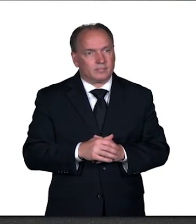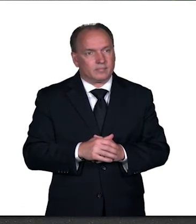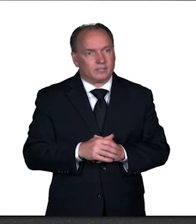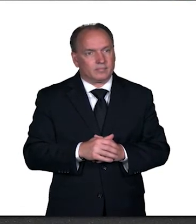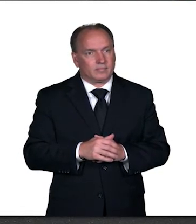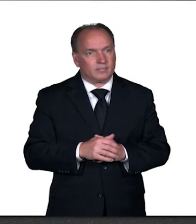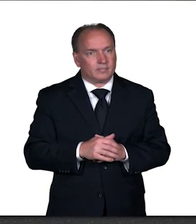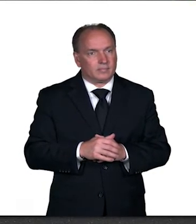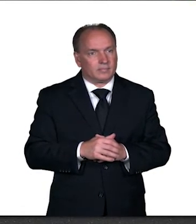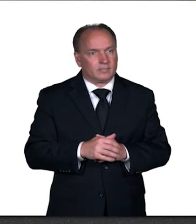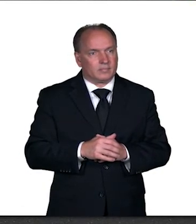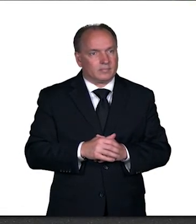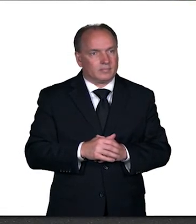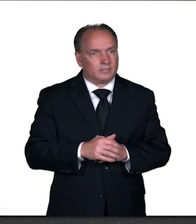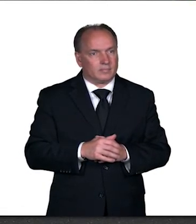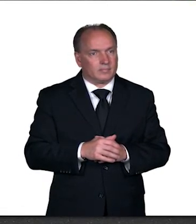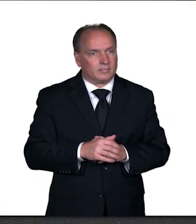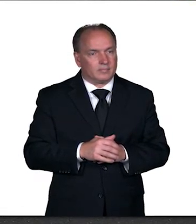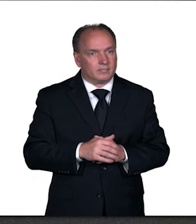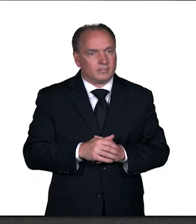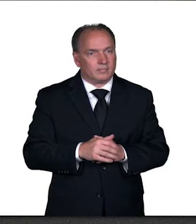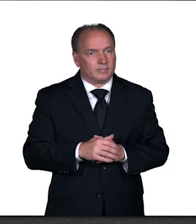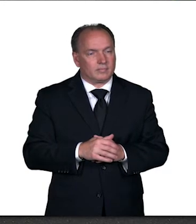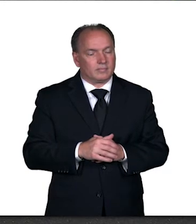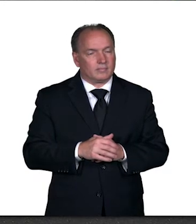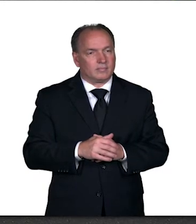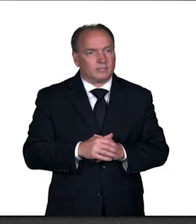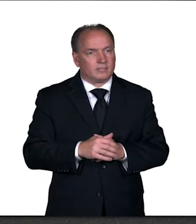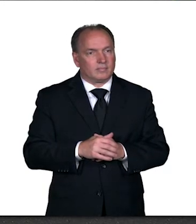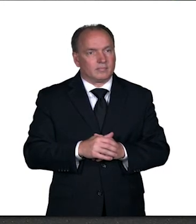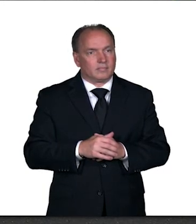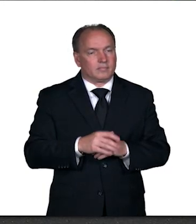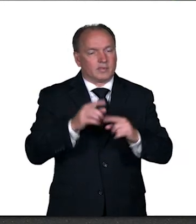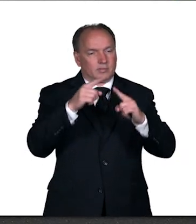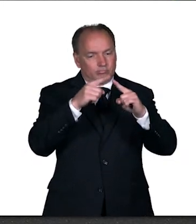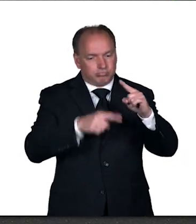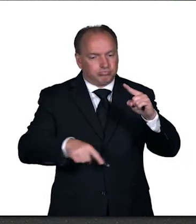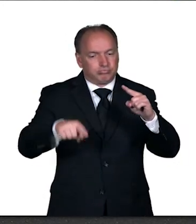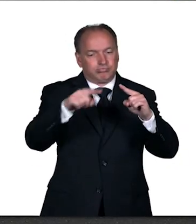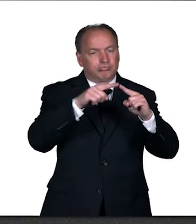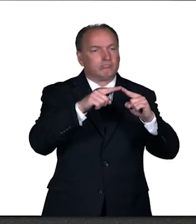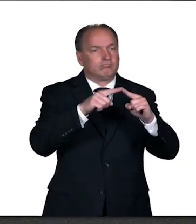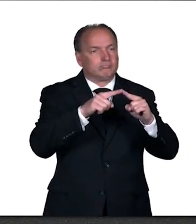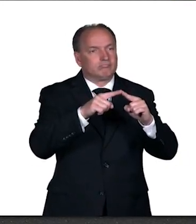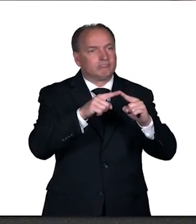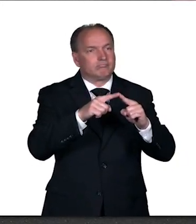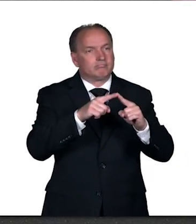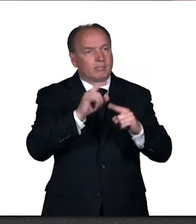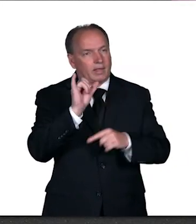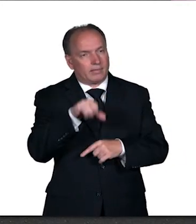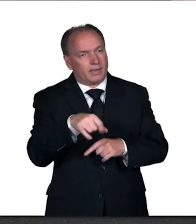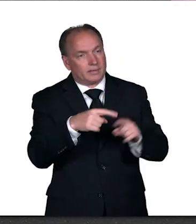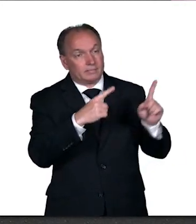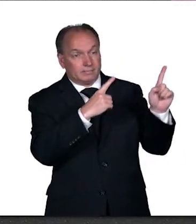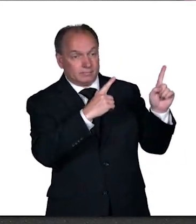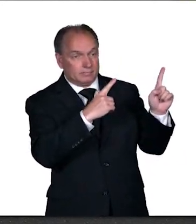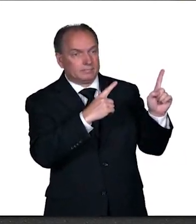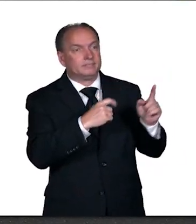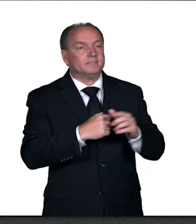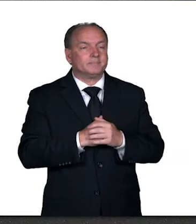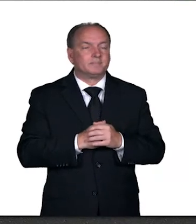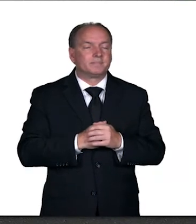just gonna make a big circle all the way around. So it should look something like